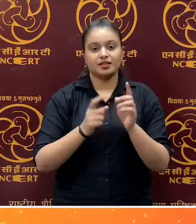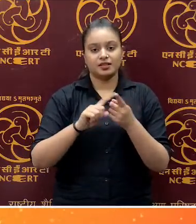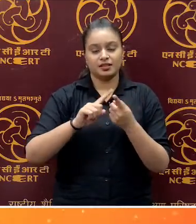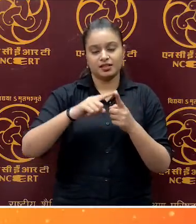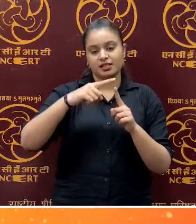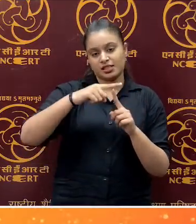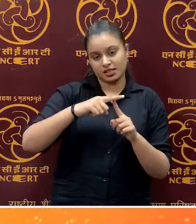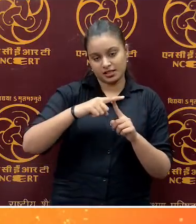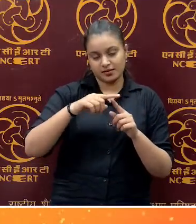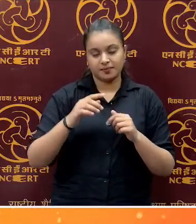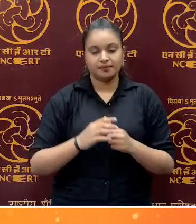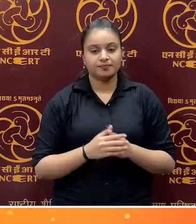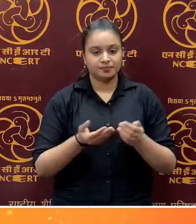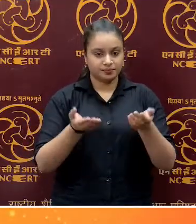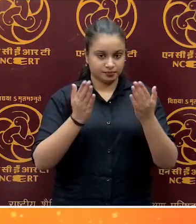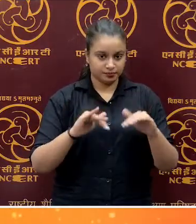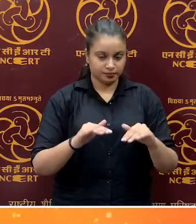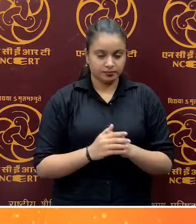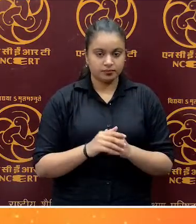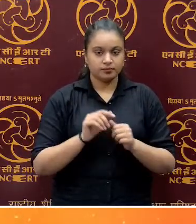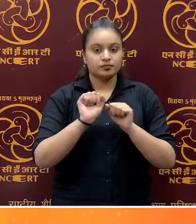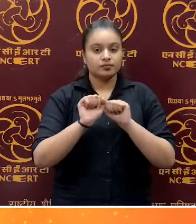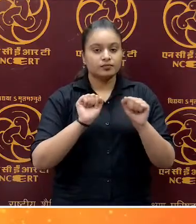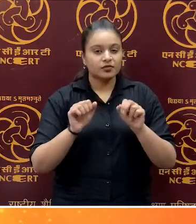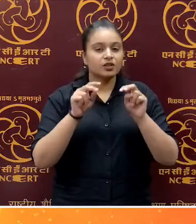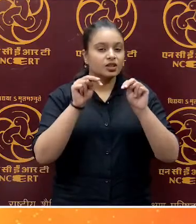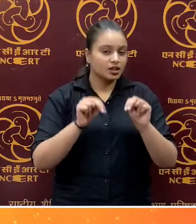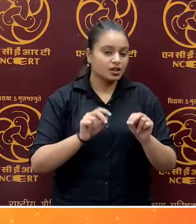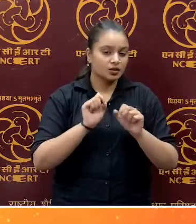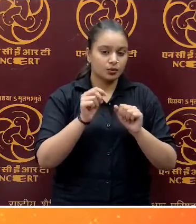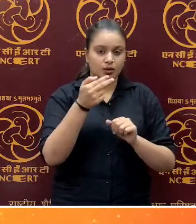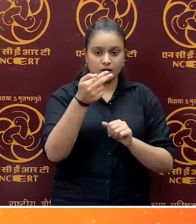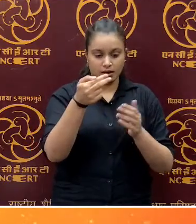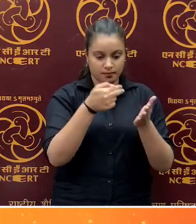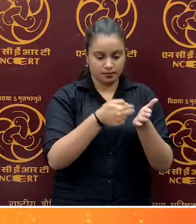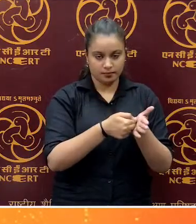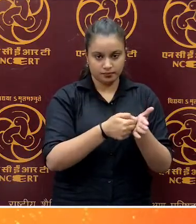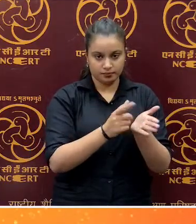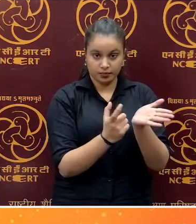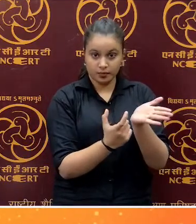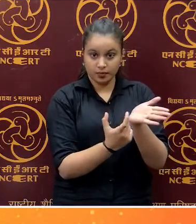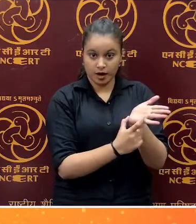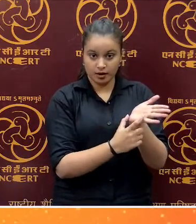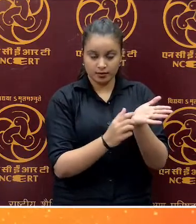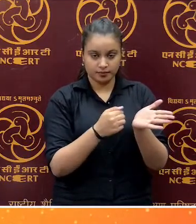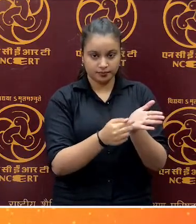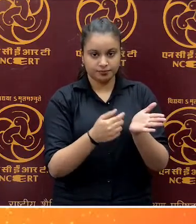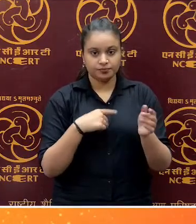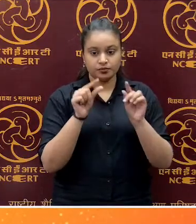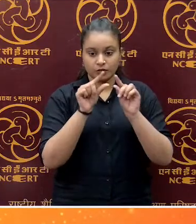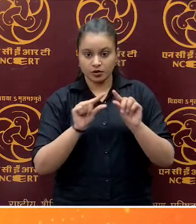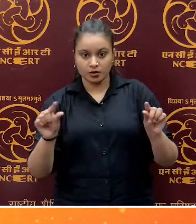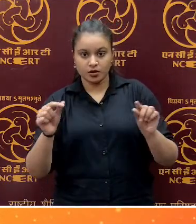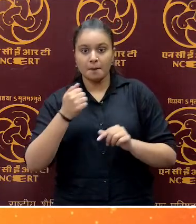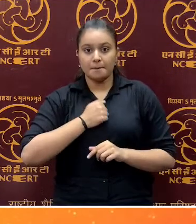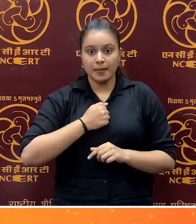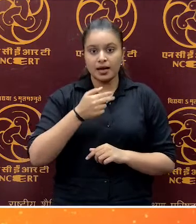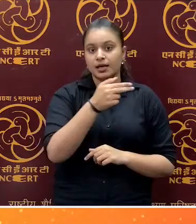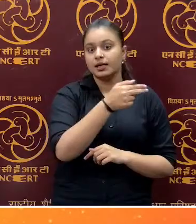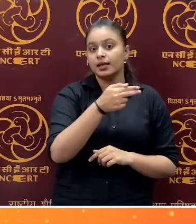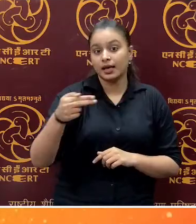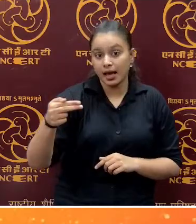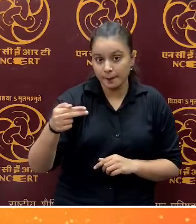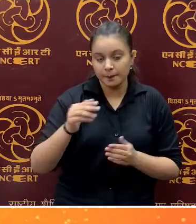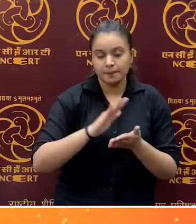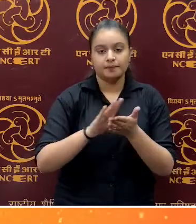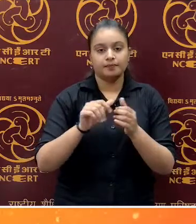Yes, so your name is Harpreet. Dear children, you need to write your name in the entire blank in the full sentence that my name is Harpreet